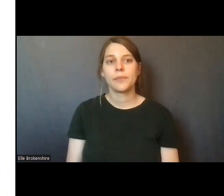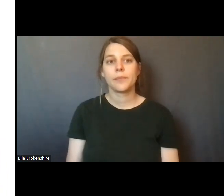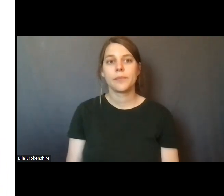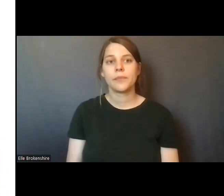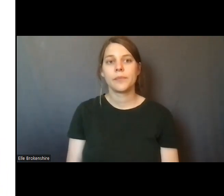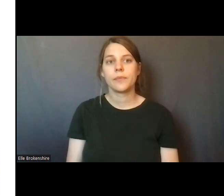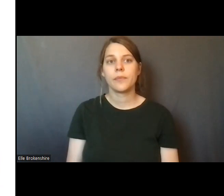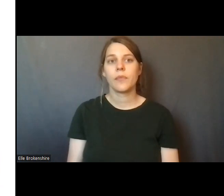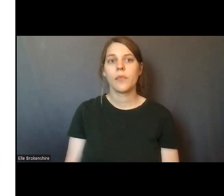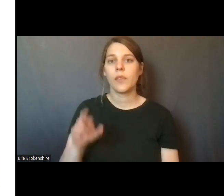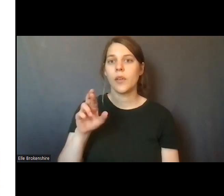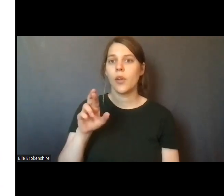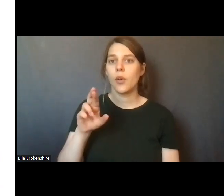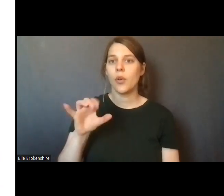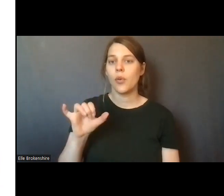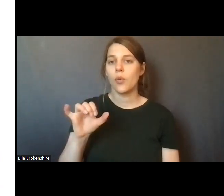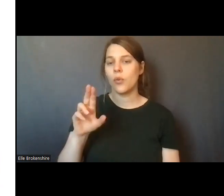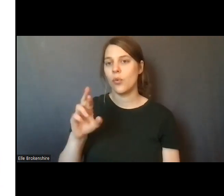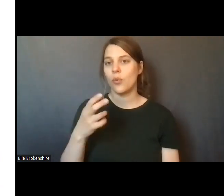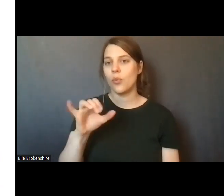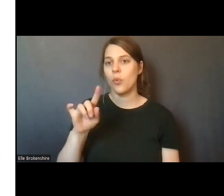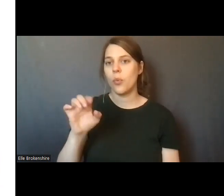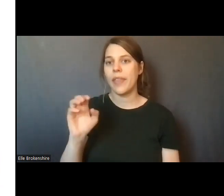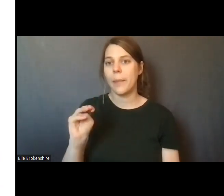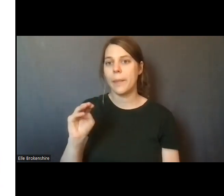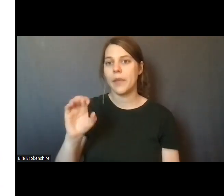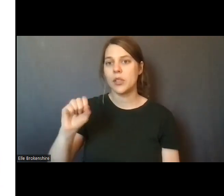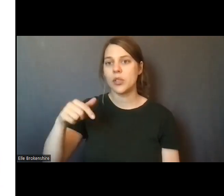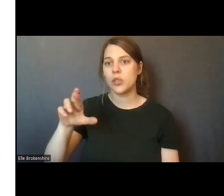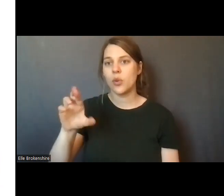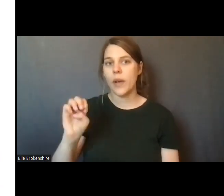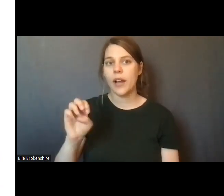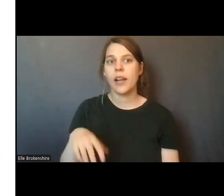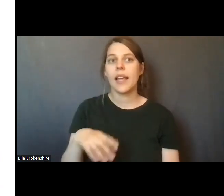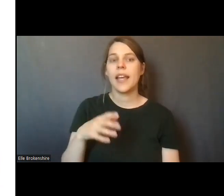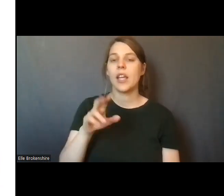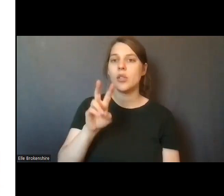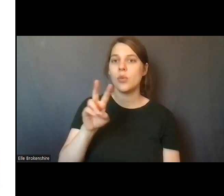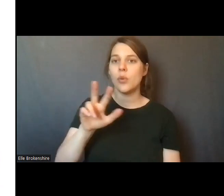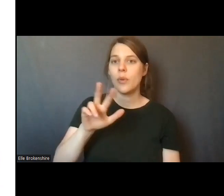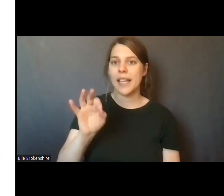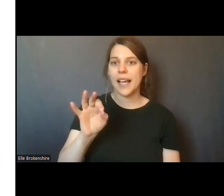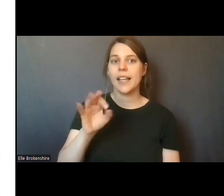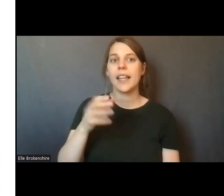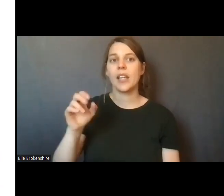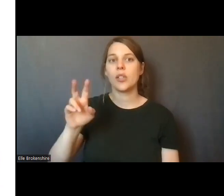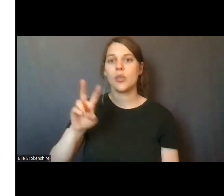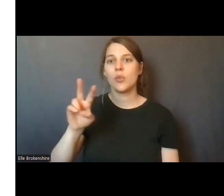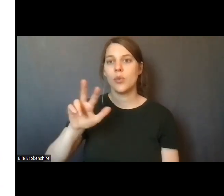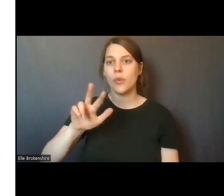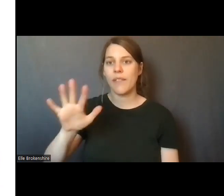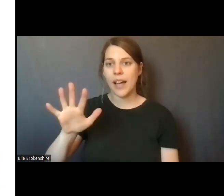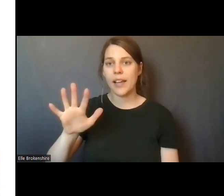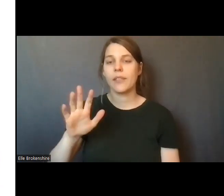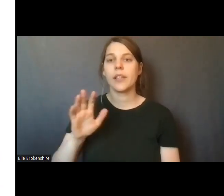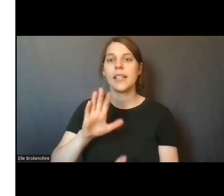is Rhythm Square, located at 2239 and 2225 Center Avenue. So it's two buildings. They've been